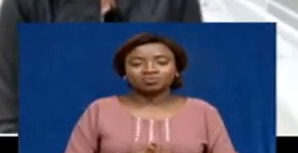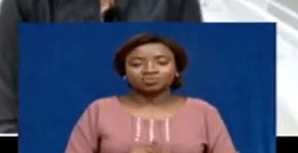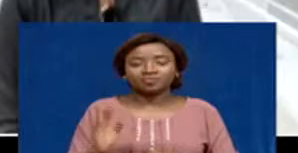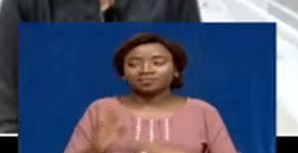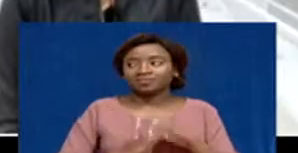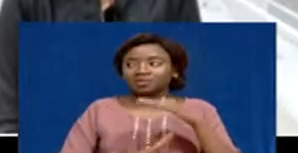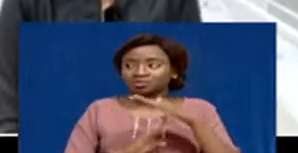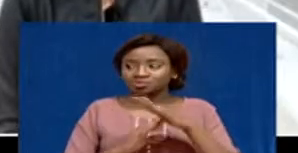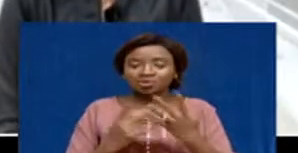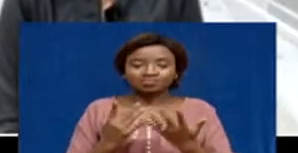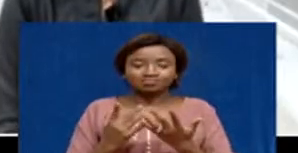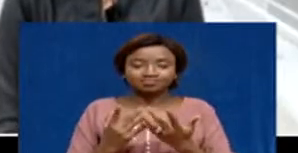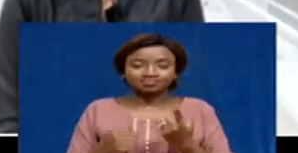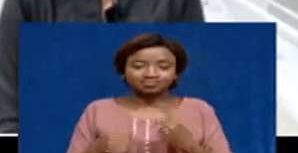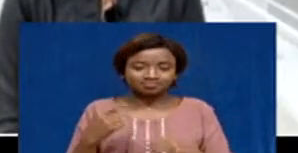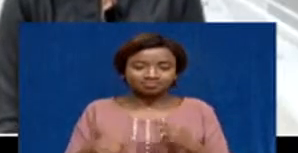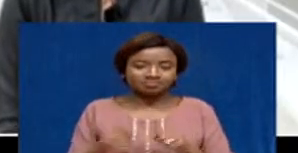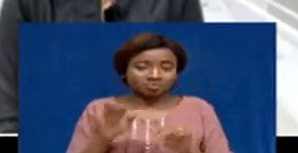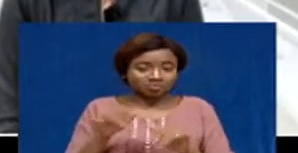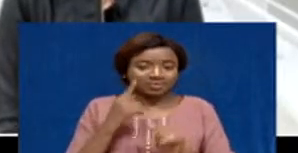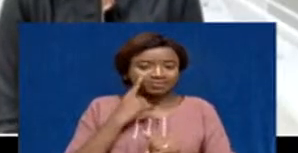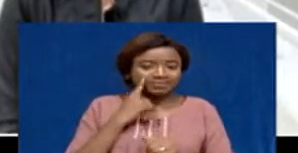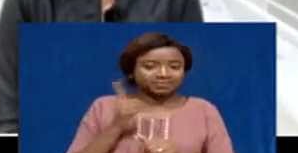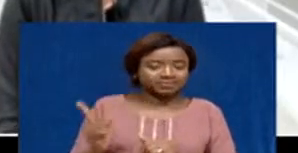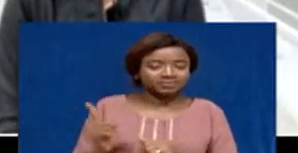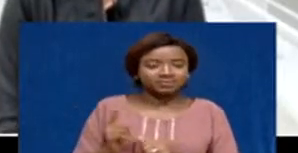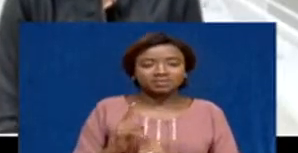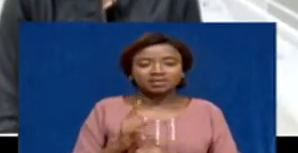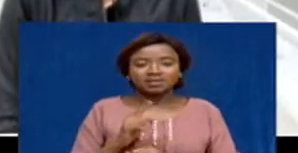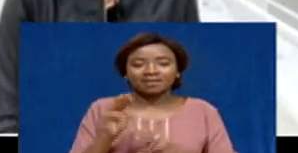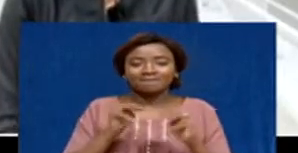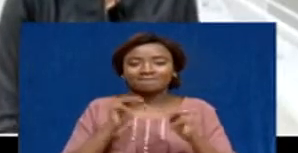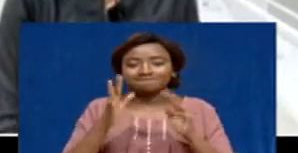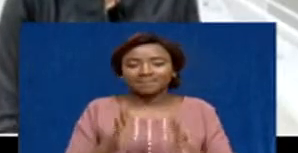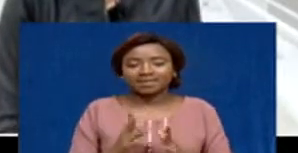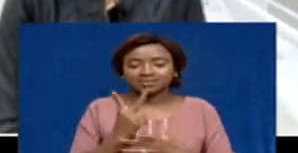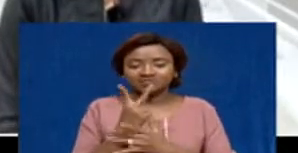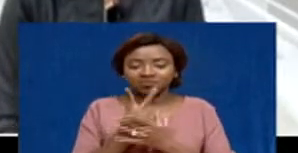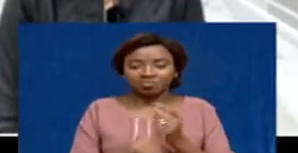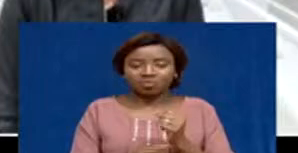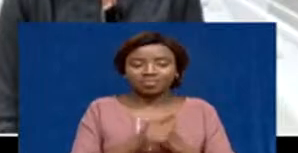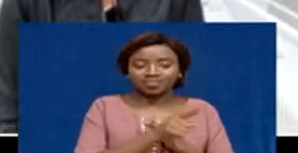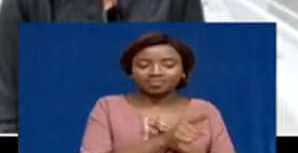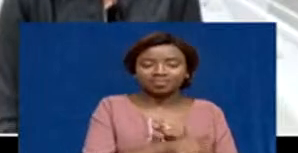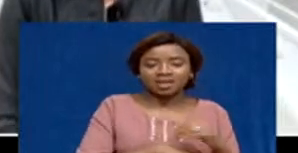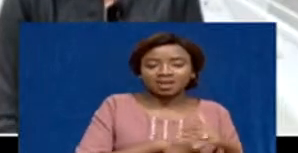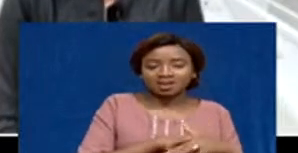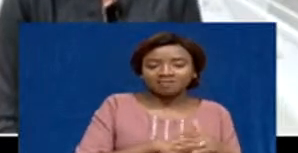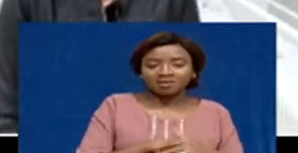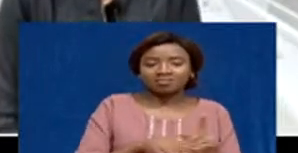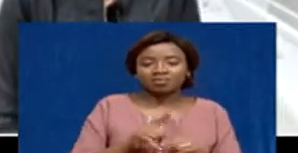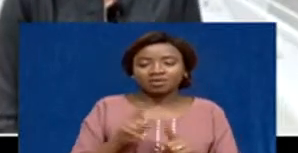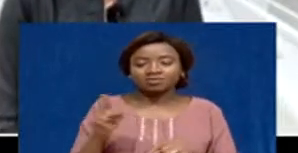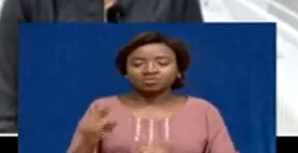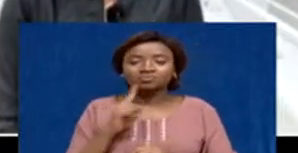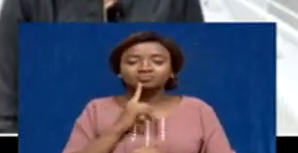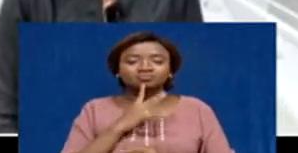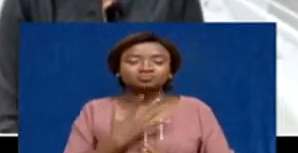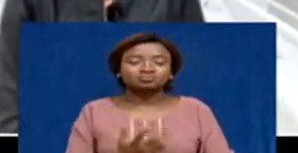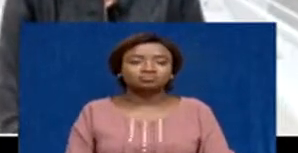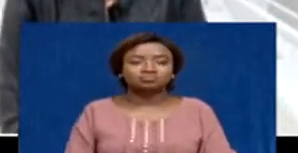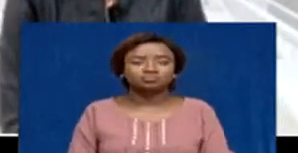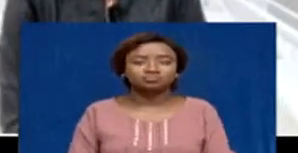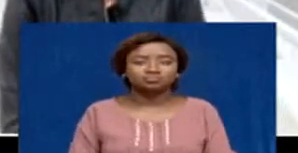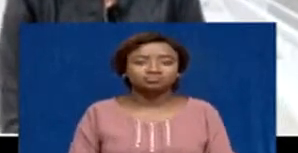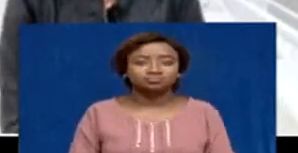top four race. Let's listen in to what the managers for both Liverpool and Spurs had to say about that